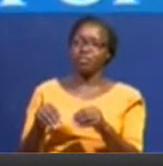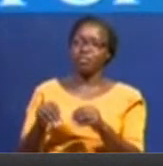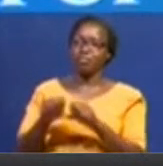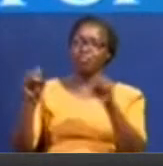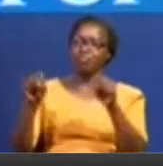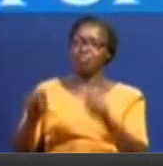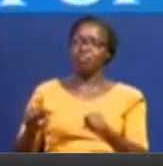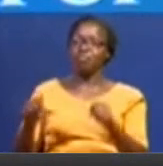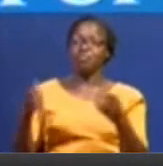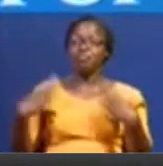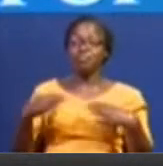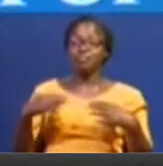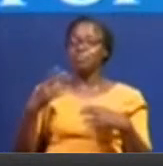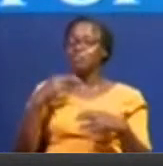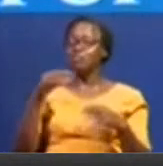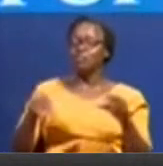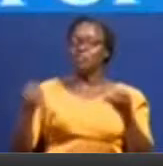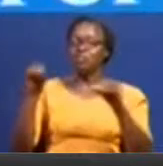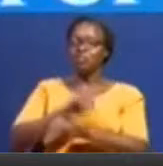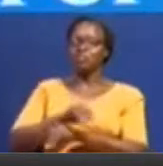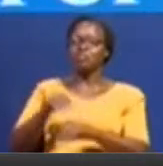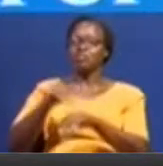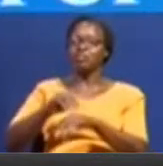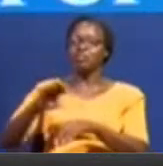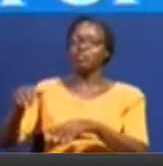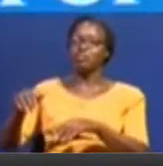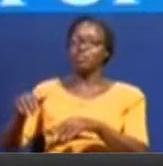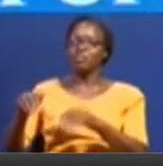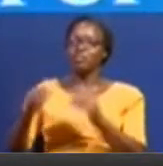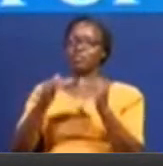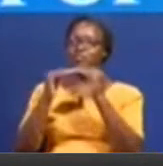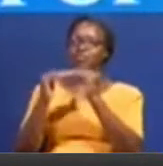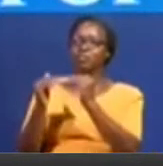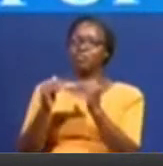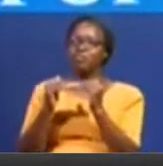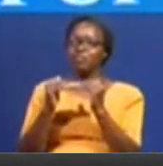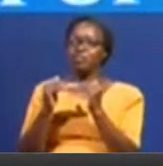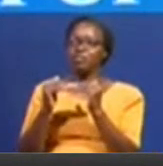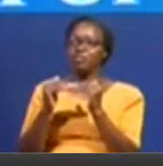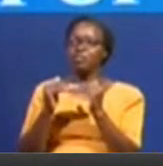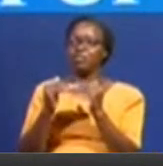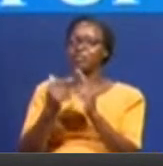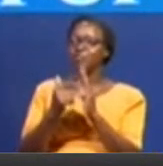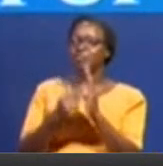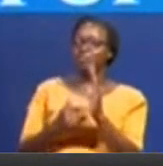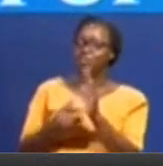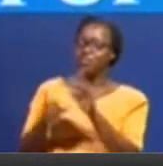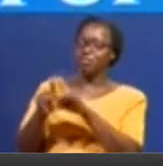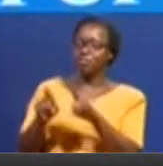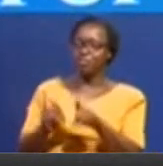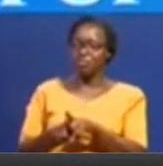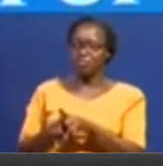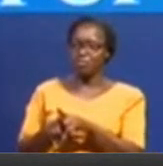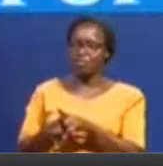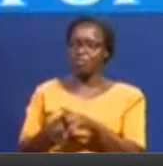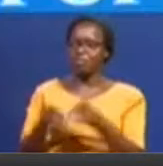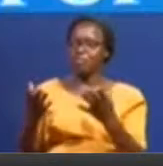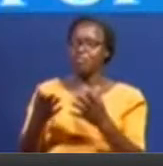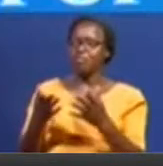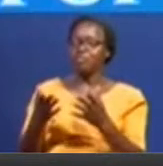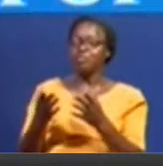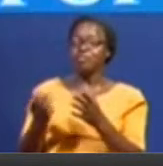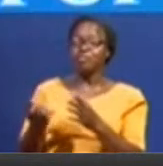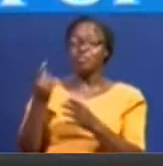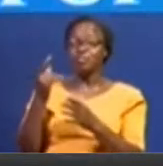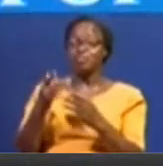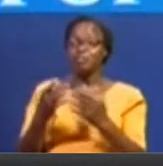the people who take over at the county levels have instructions also coming. And where there is need to interpret